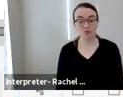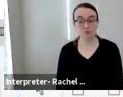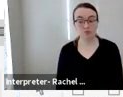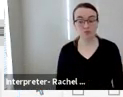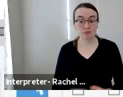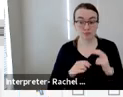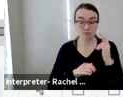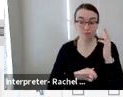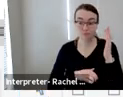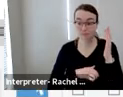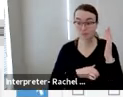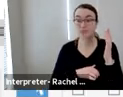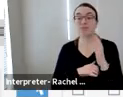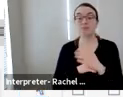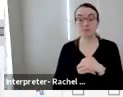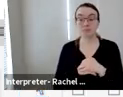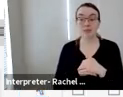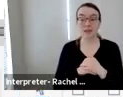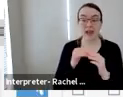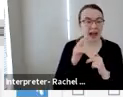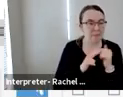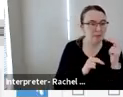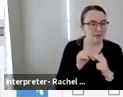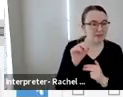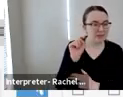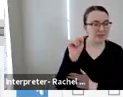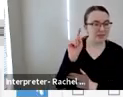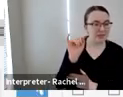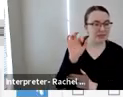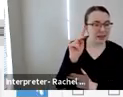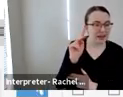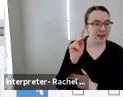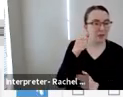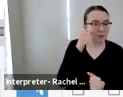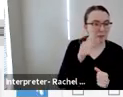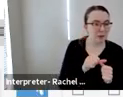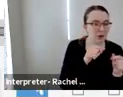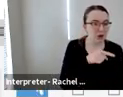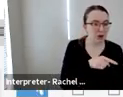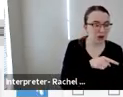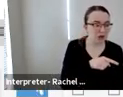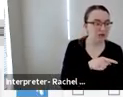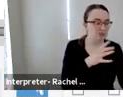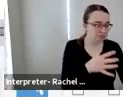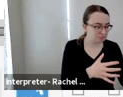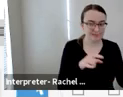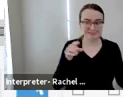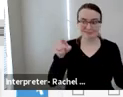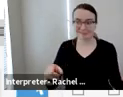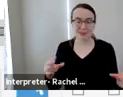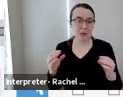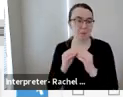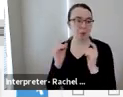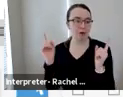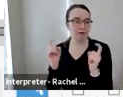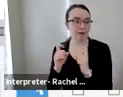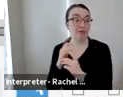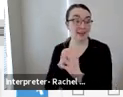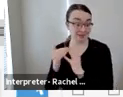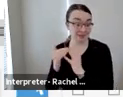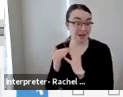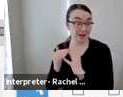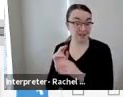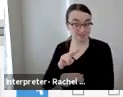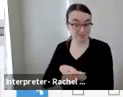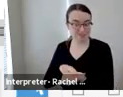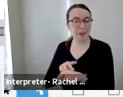building off of why I built that tank, this is a very much more complicated fusion file,